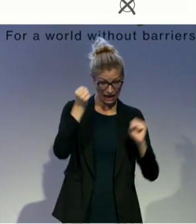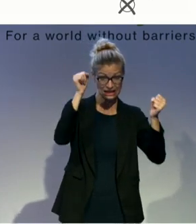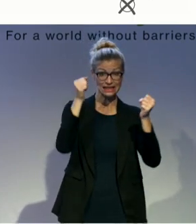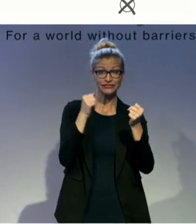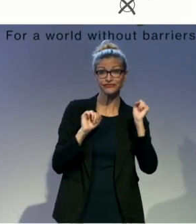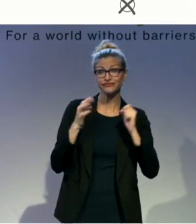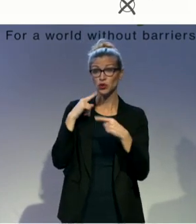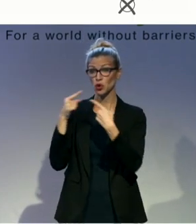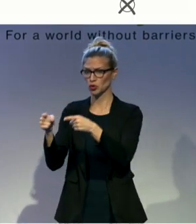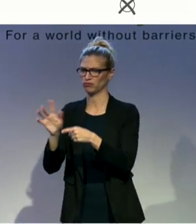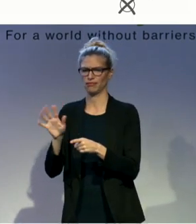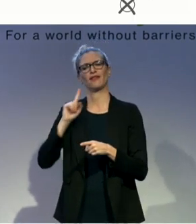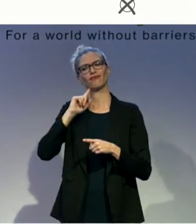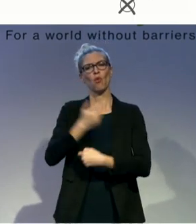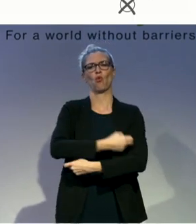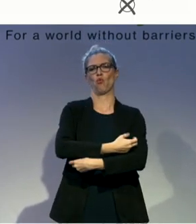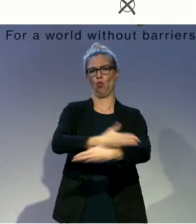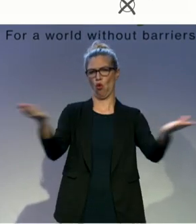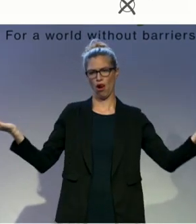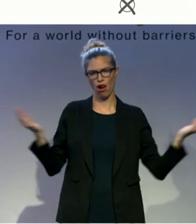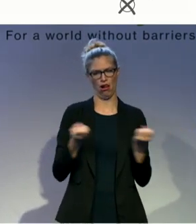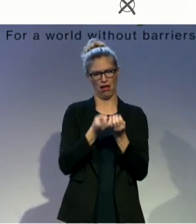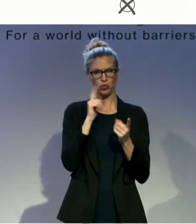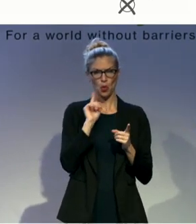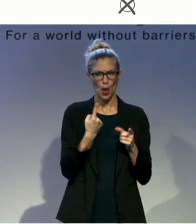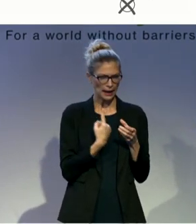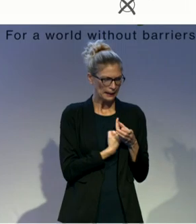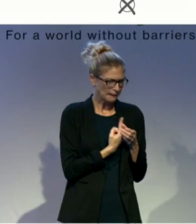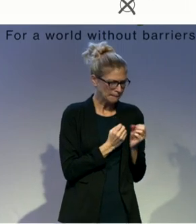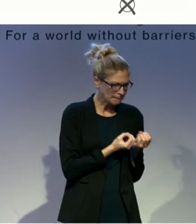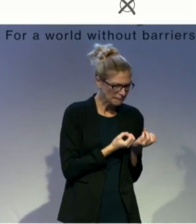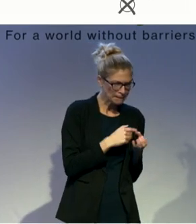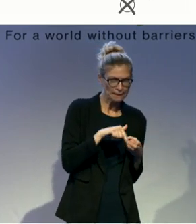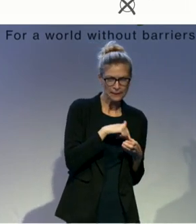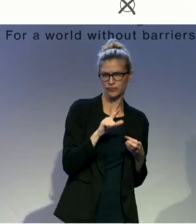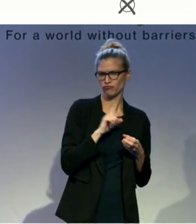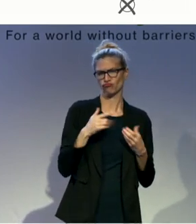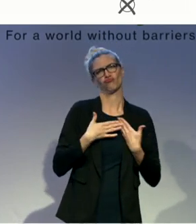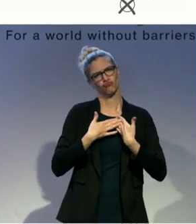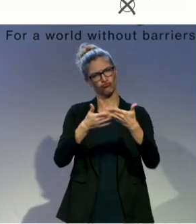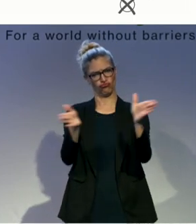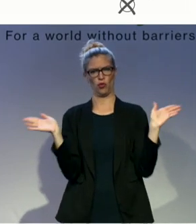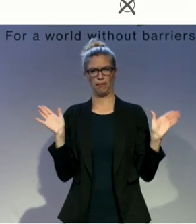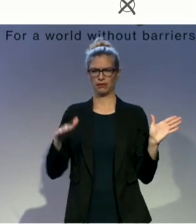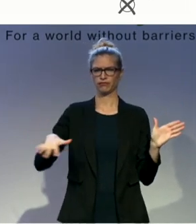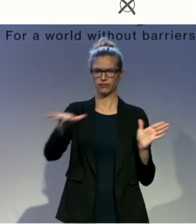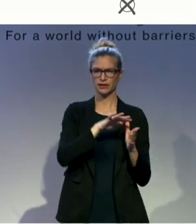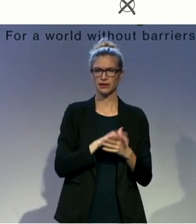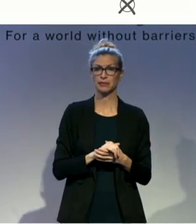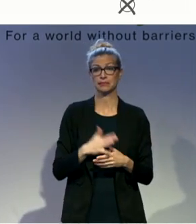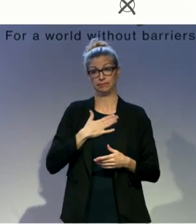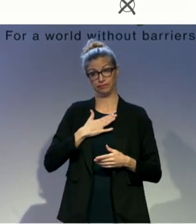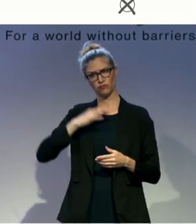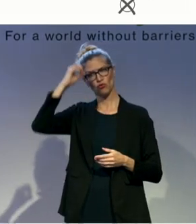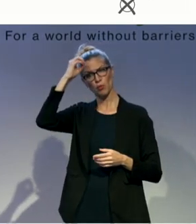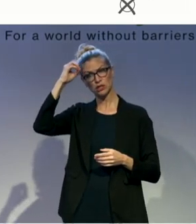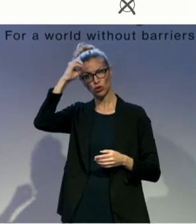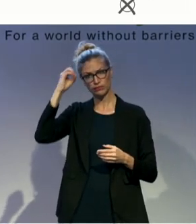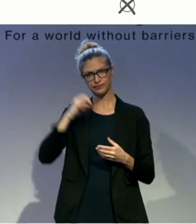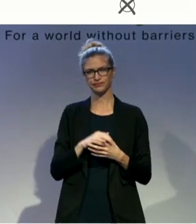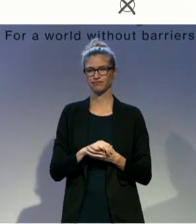will remain in their own little bubble. And this is, from my point of view, the meaning of